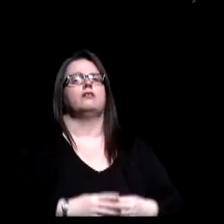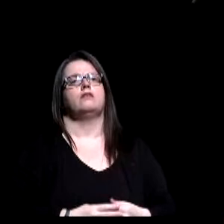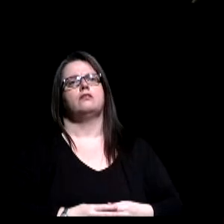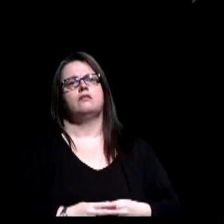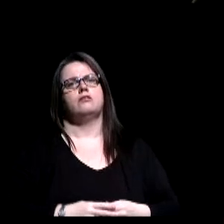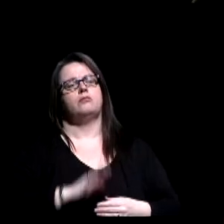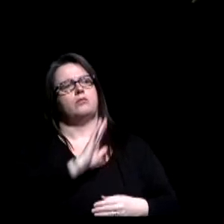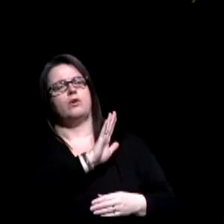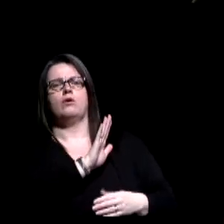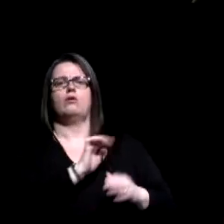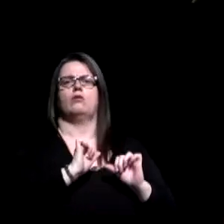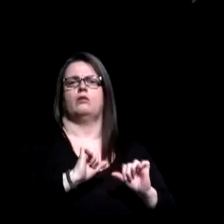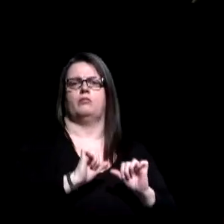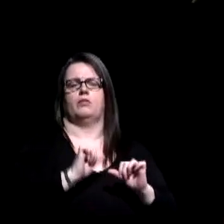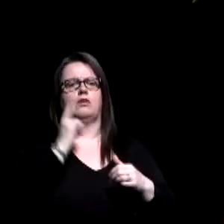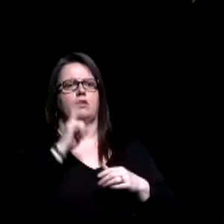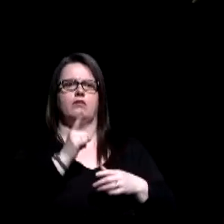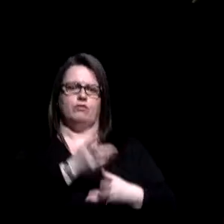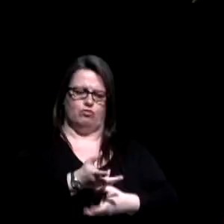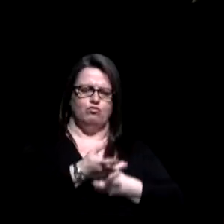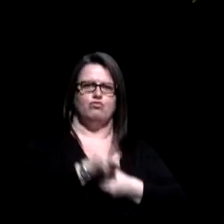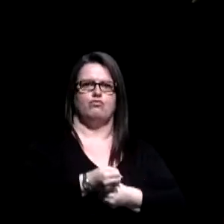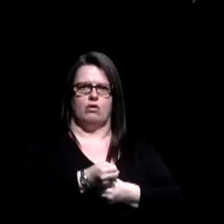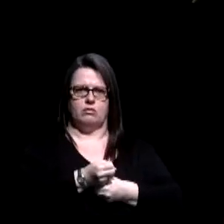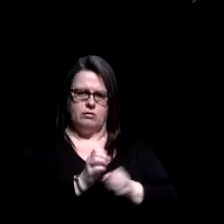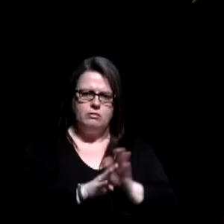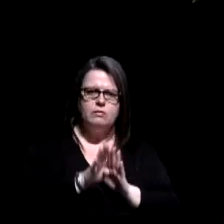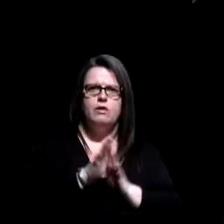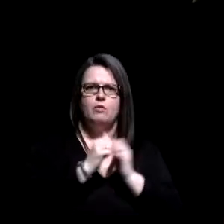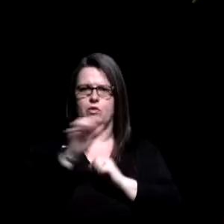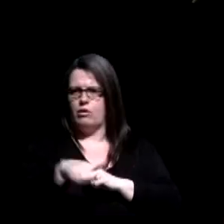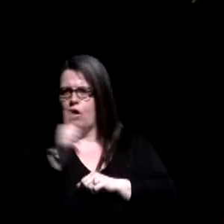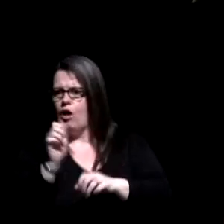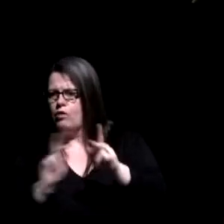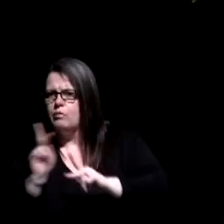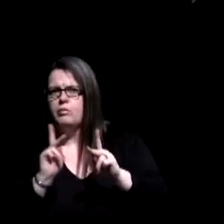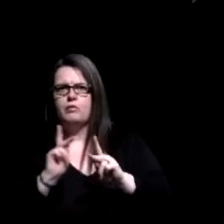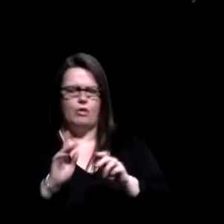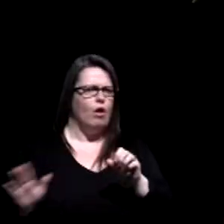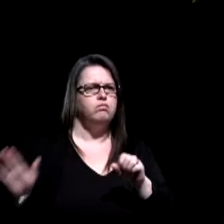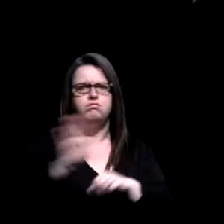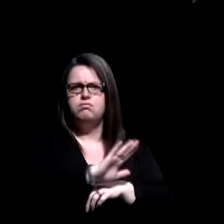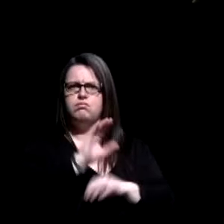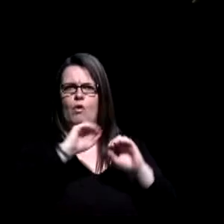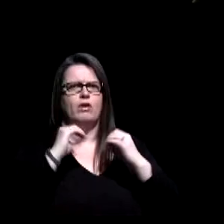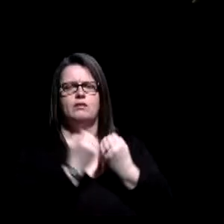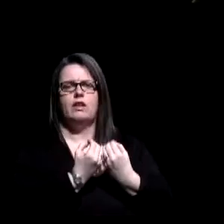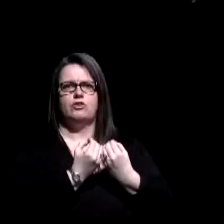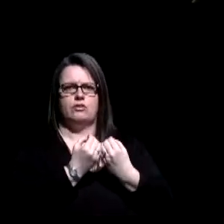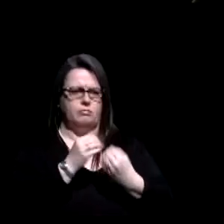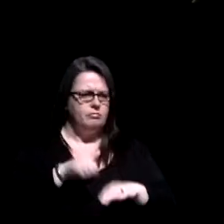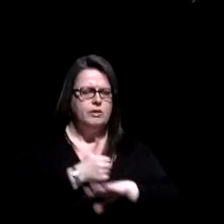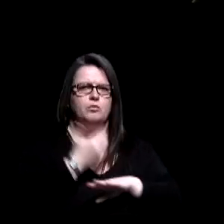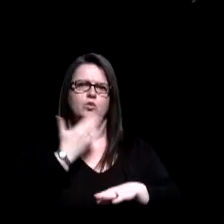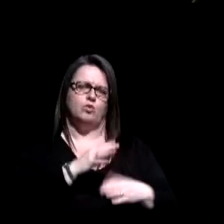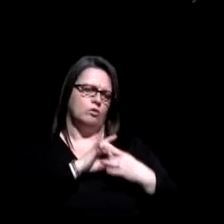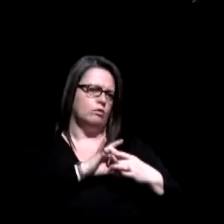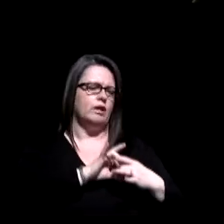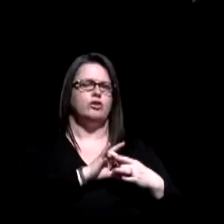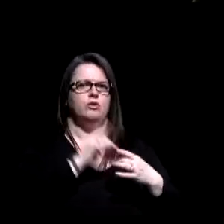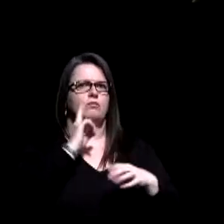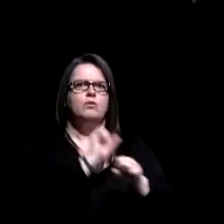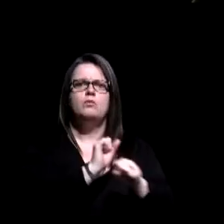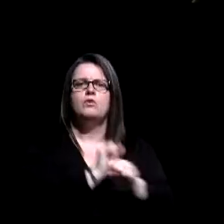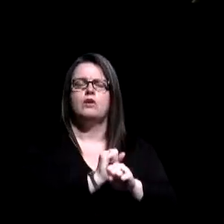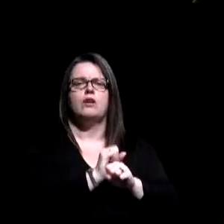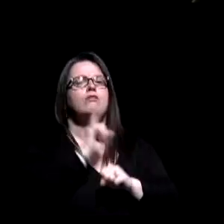Garland's ability to build trust across the organization and establish close working relationships was key to the